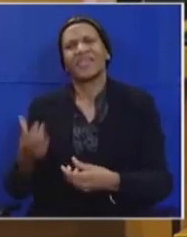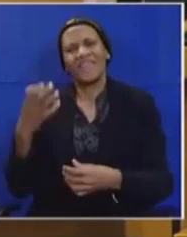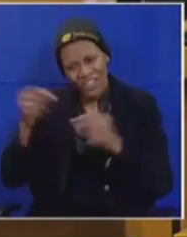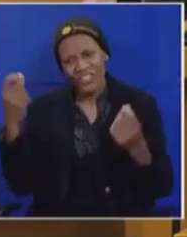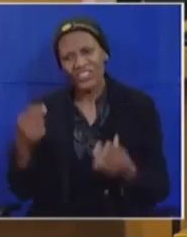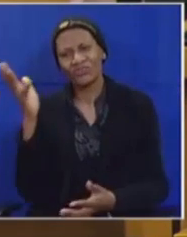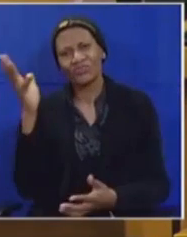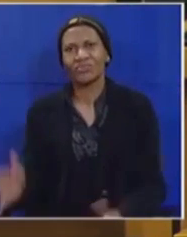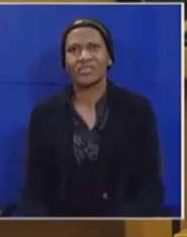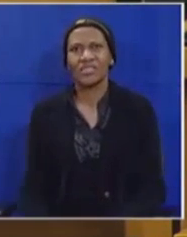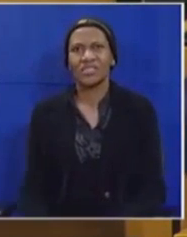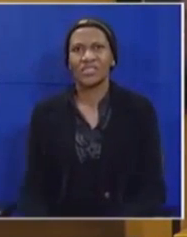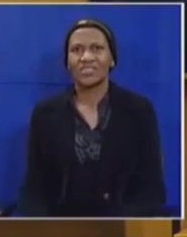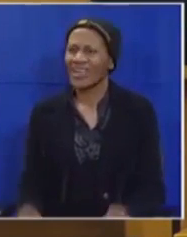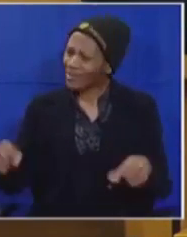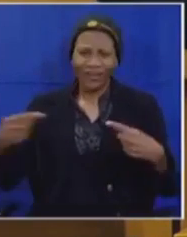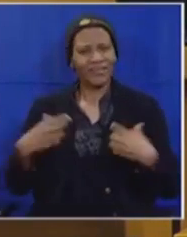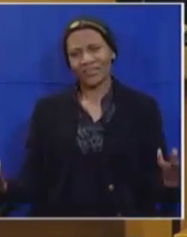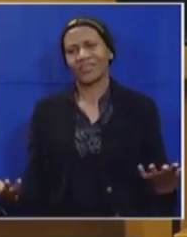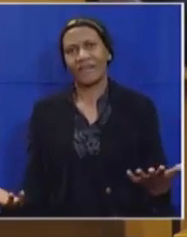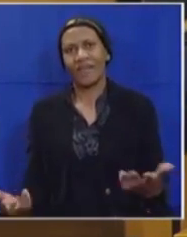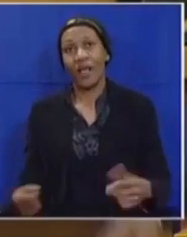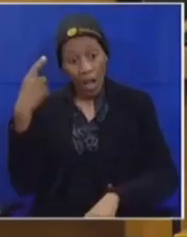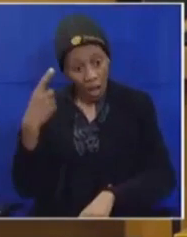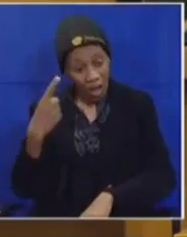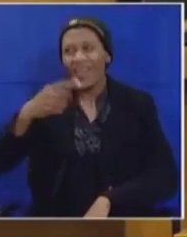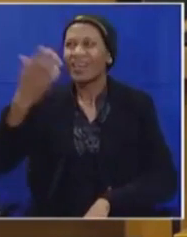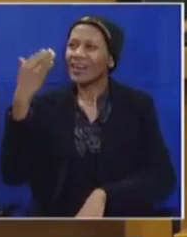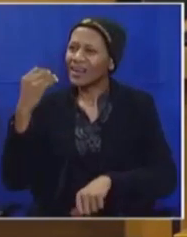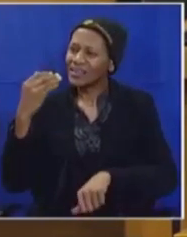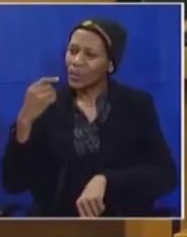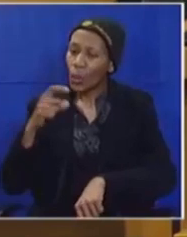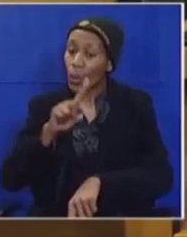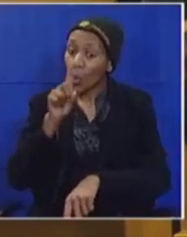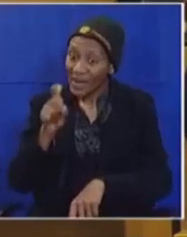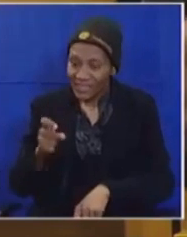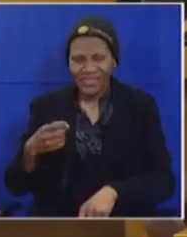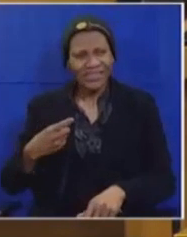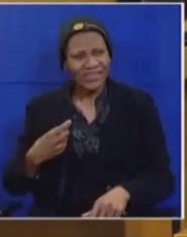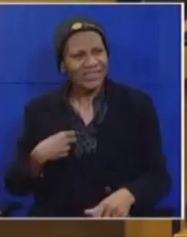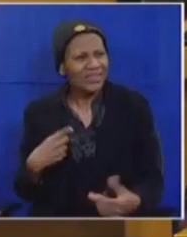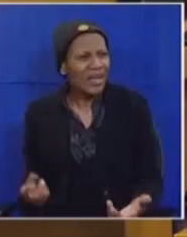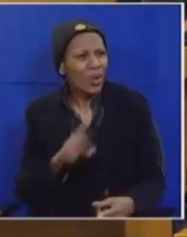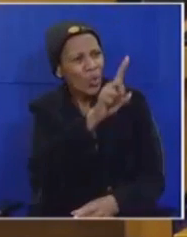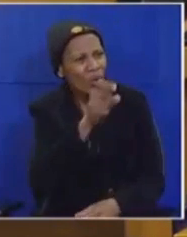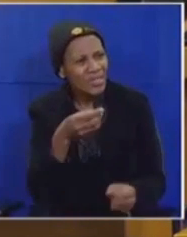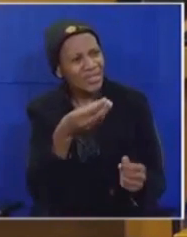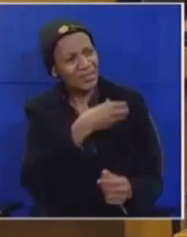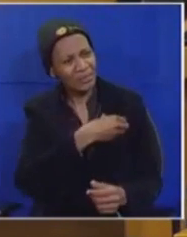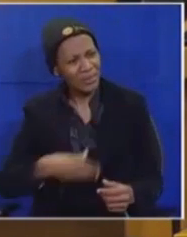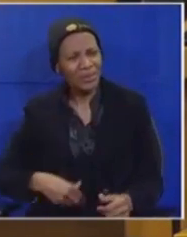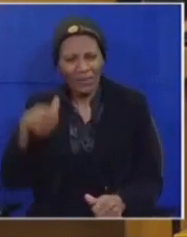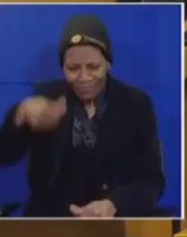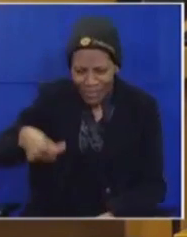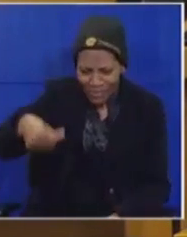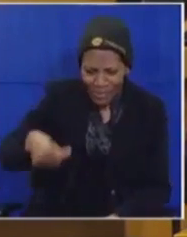No, but You are- Deputy Speaker, the last time I got an opportunity to ask the President a question was when he was still a Deputy President, and yet I've been pressing all the